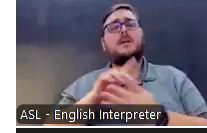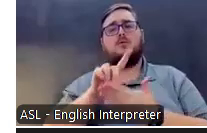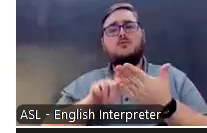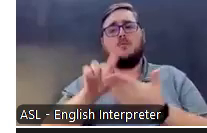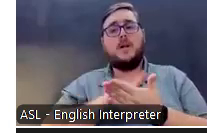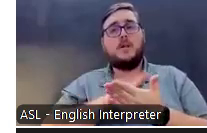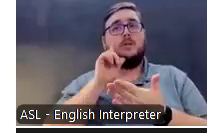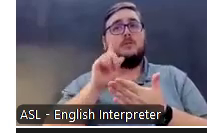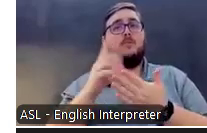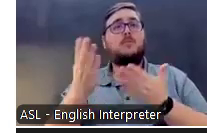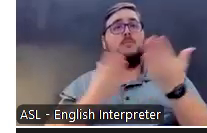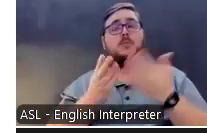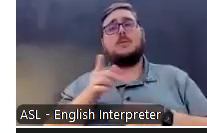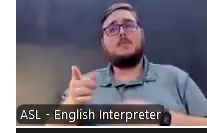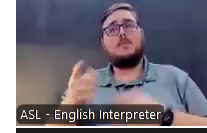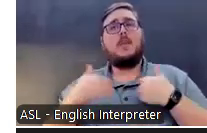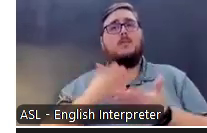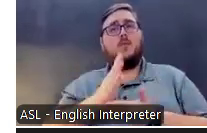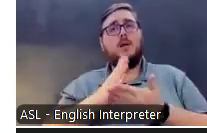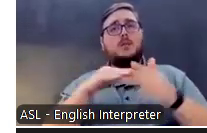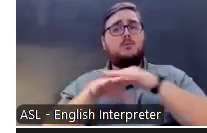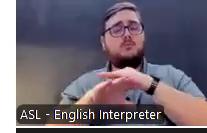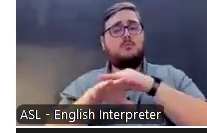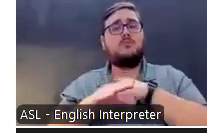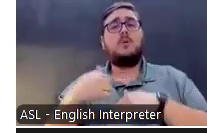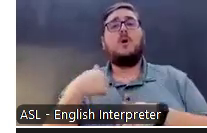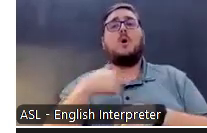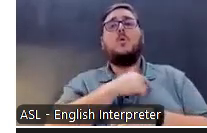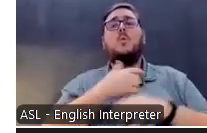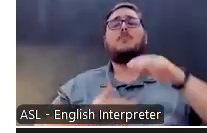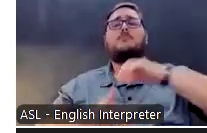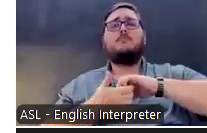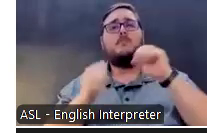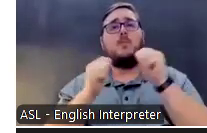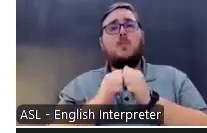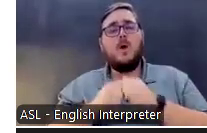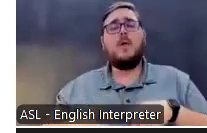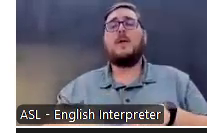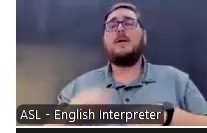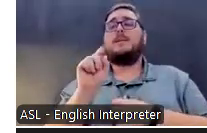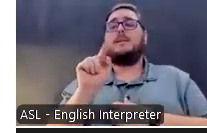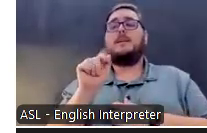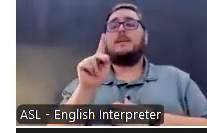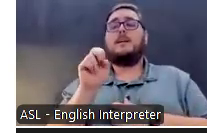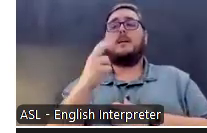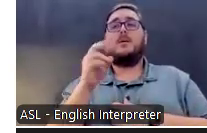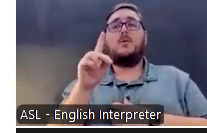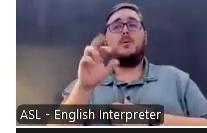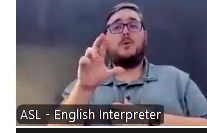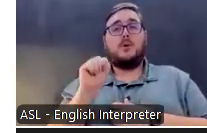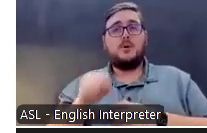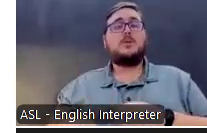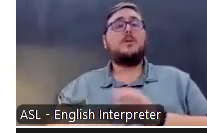public, stakeholders, and policymakers about laws that protect individuals with disabilities. And we